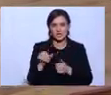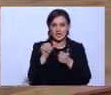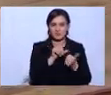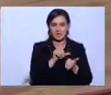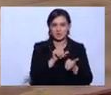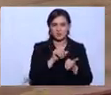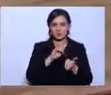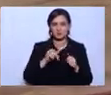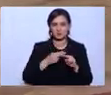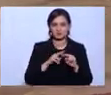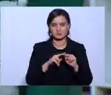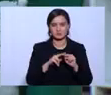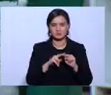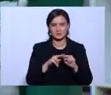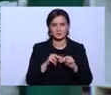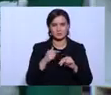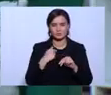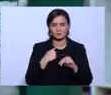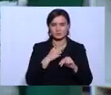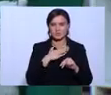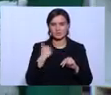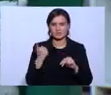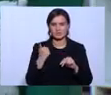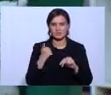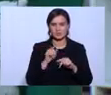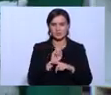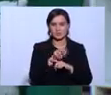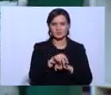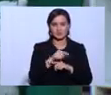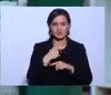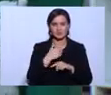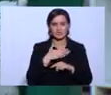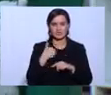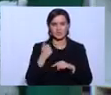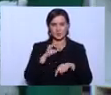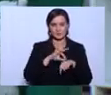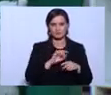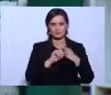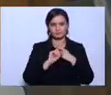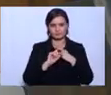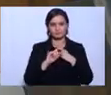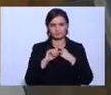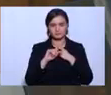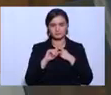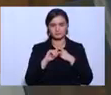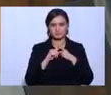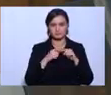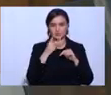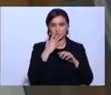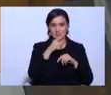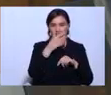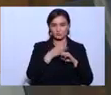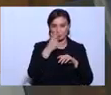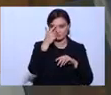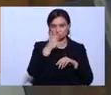don't want to come onto this raft. We don't want to get sick. So again, it's showing his intelligence as well. Using that Huck intelligence to save his